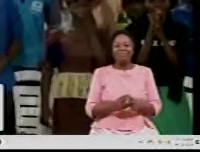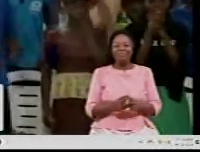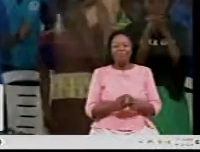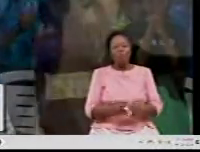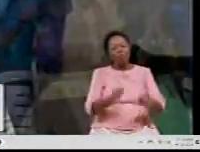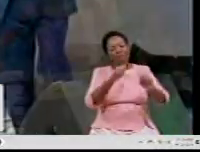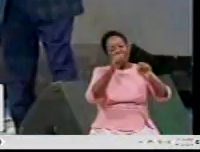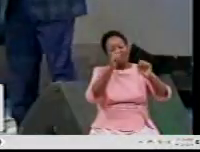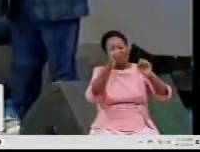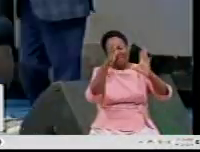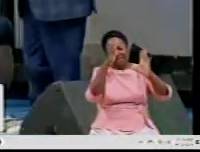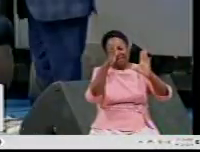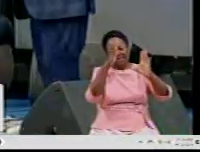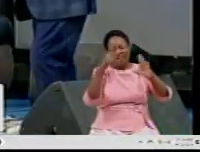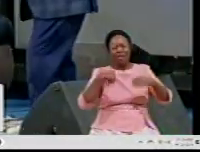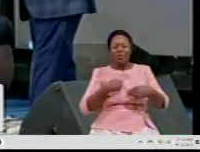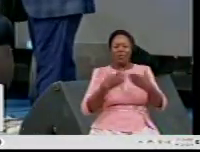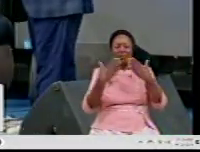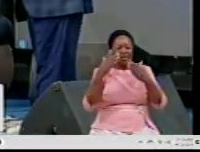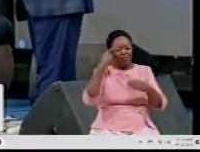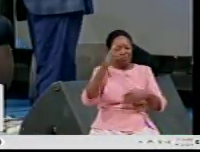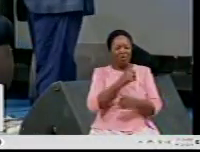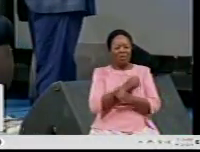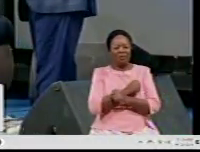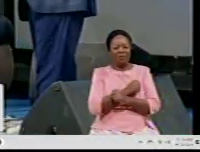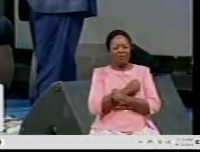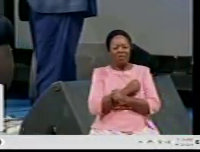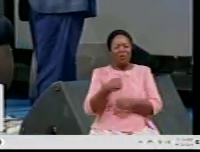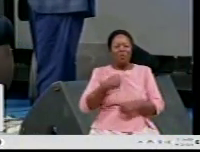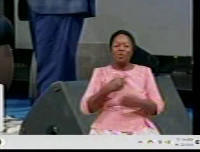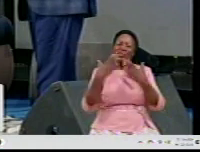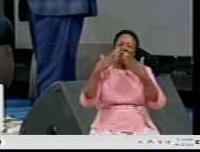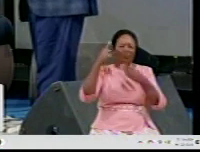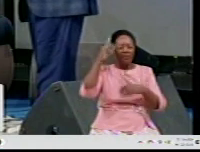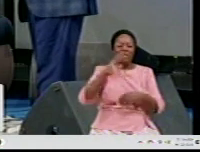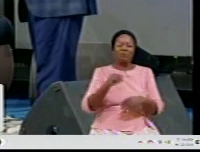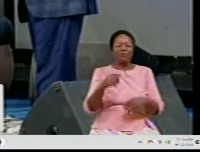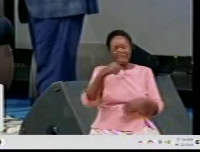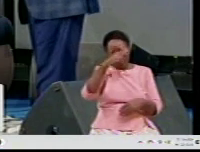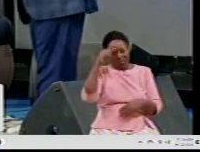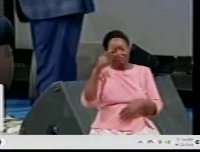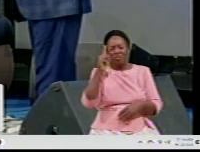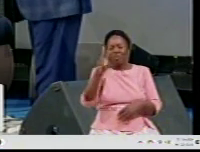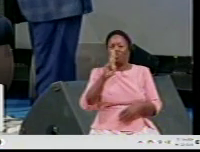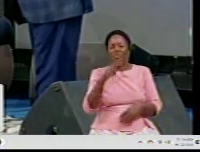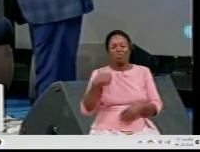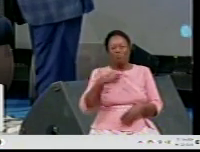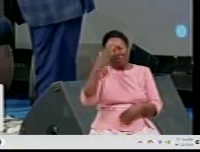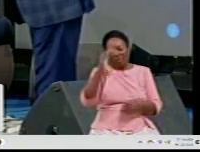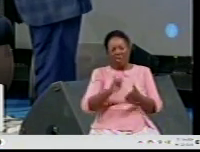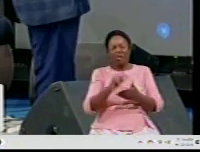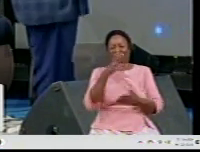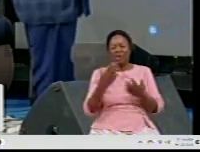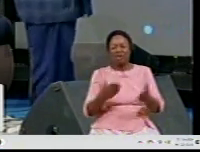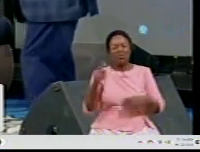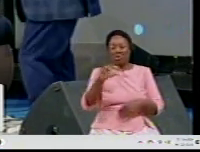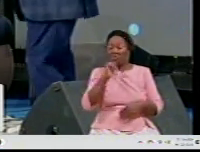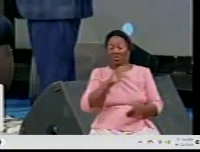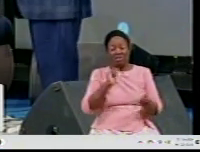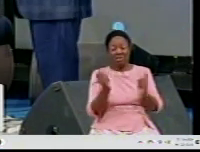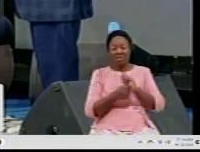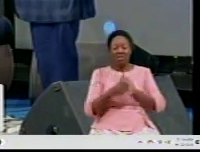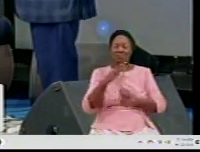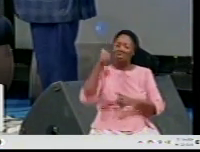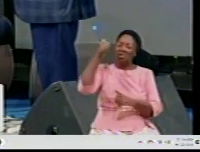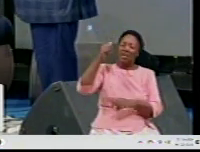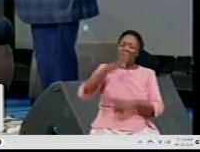Father, we thank you for your love. We thank you because we know you are here. You have not changed. You said,